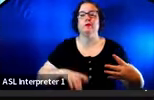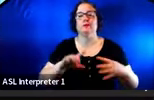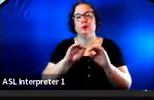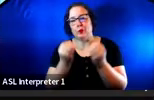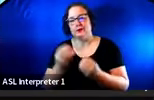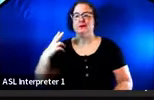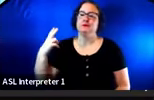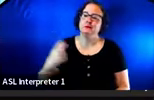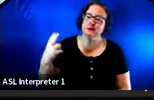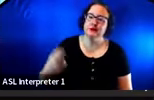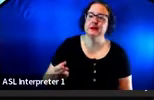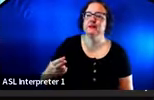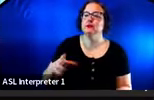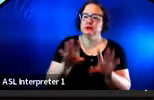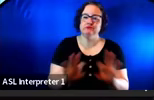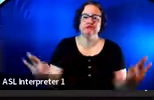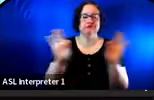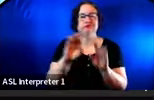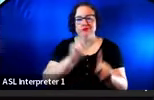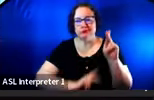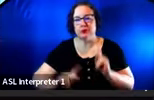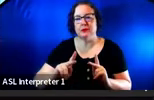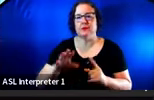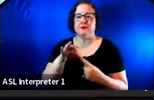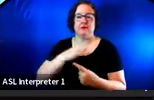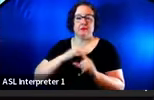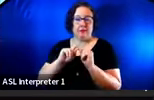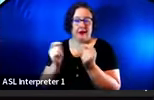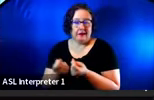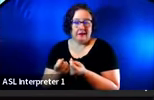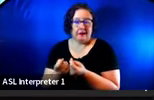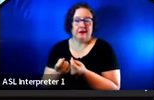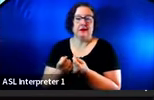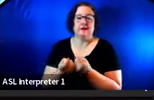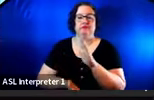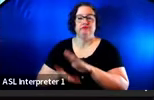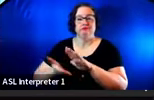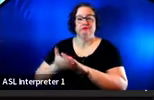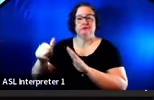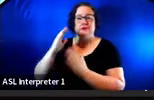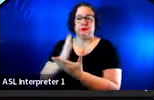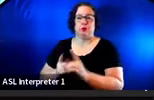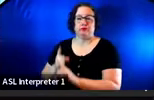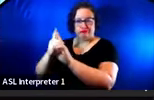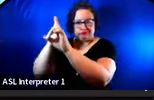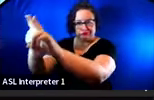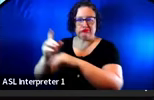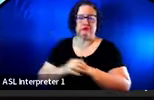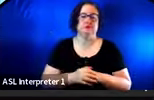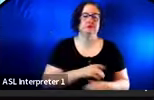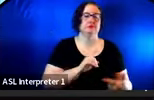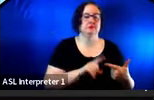history, key personnel, specifically on my team, executing this part of our mission. We'll talk briefly about